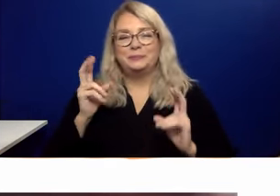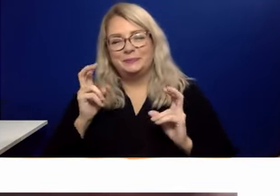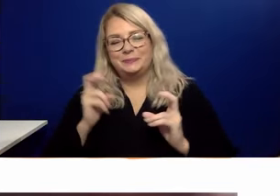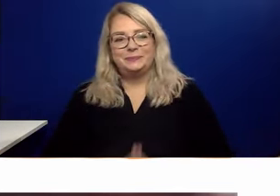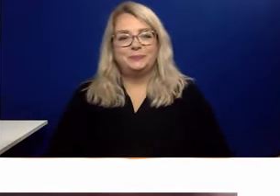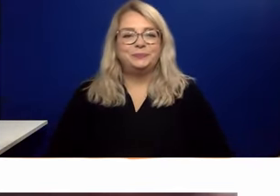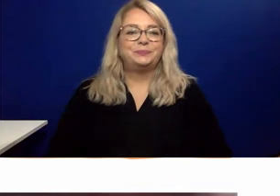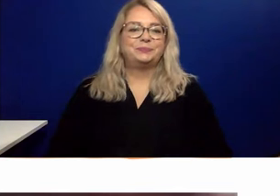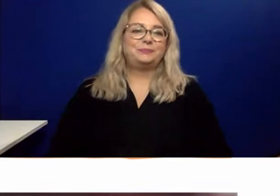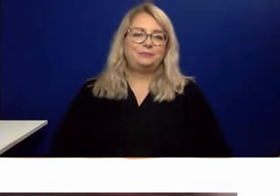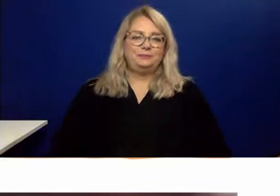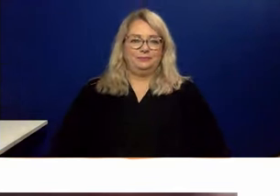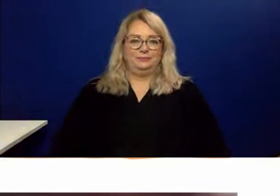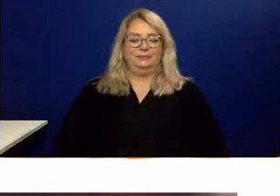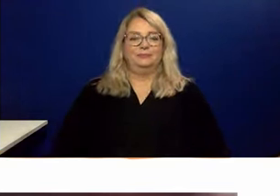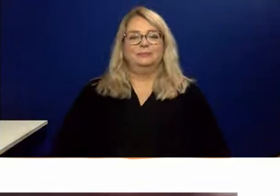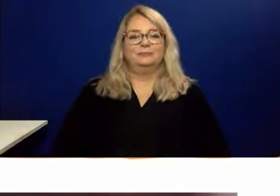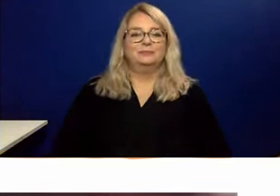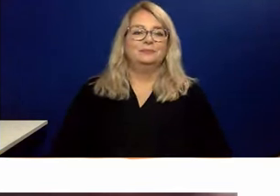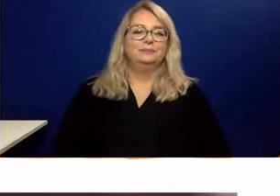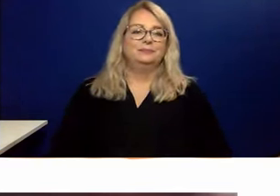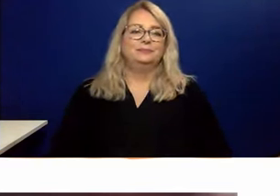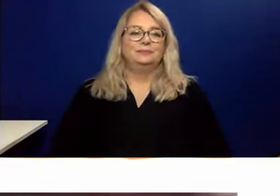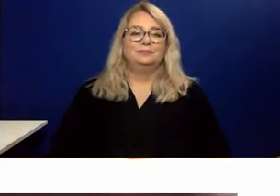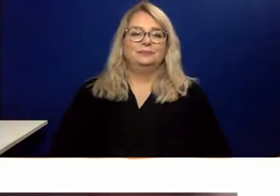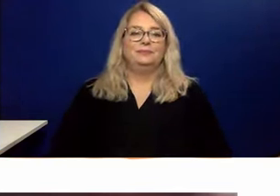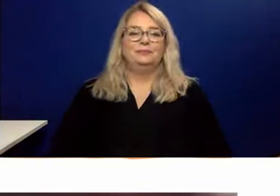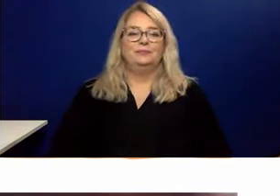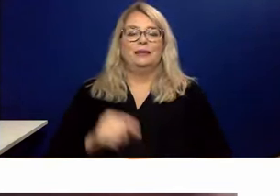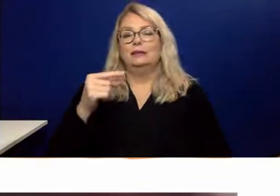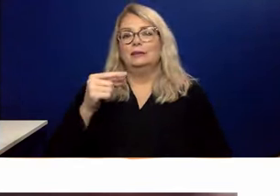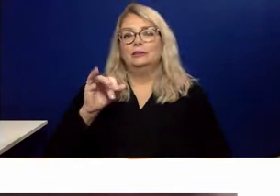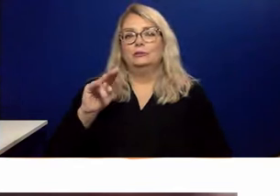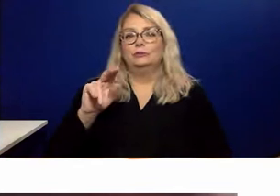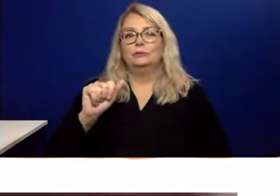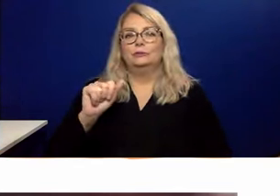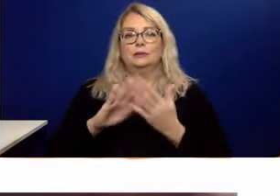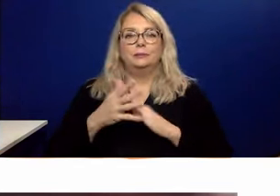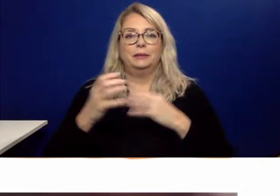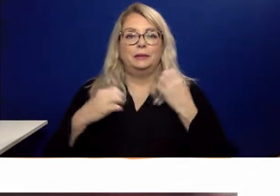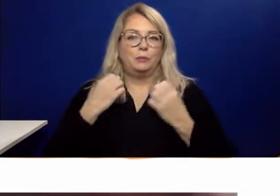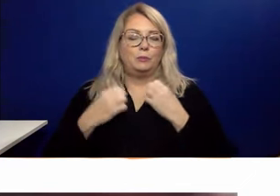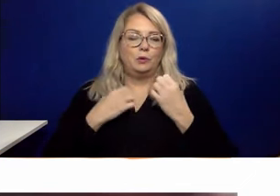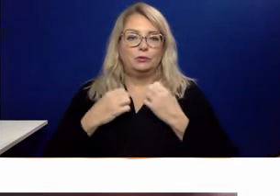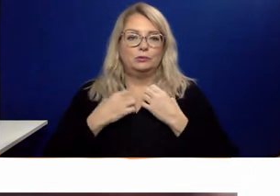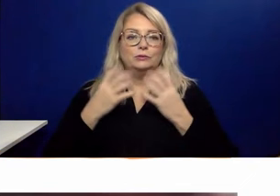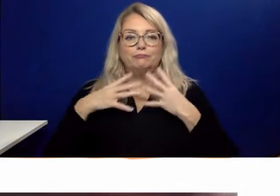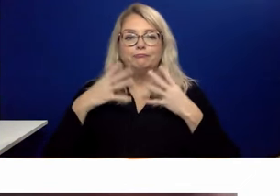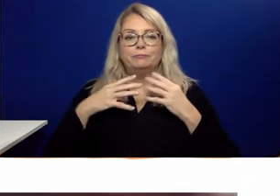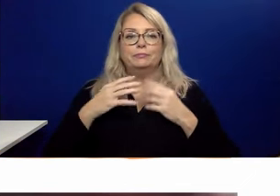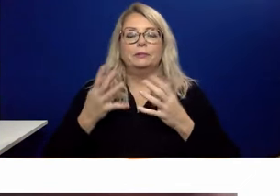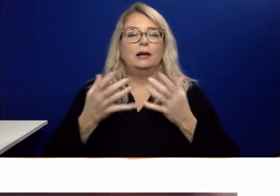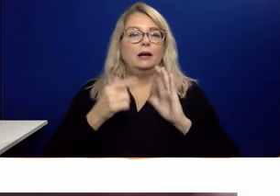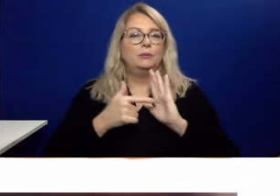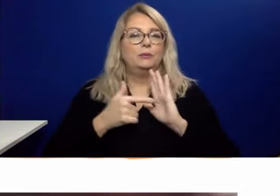Right? And at that point, Gina, the nurse, became emotional. I want to show you the short video that